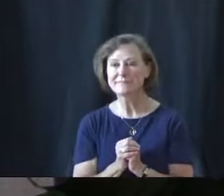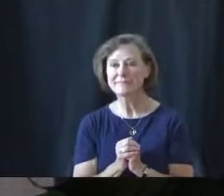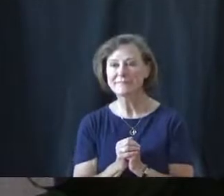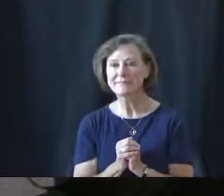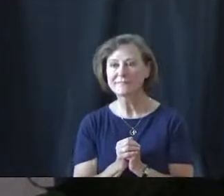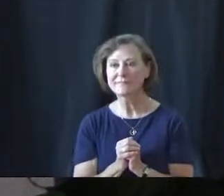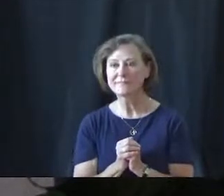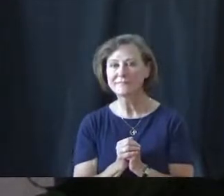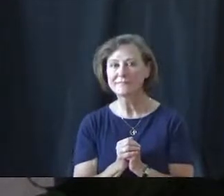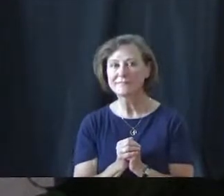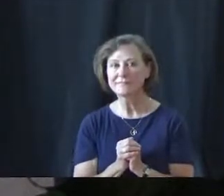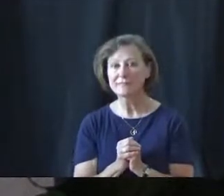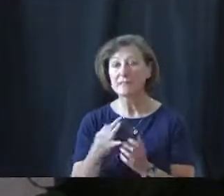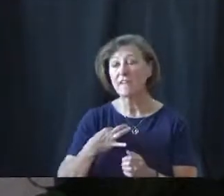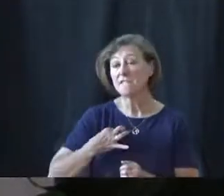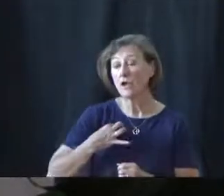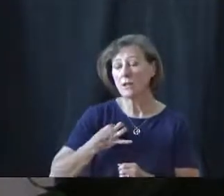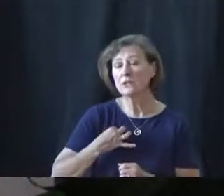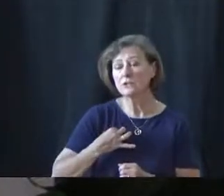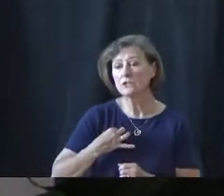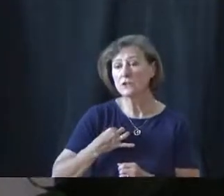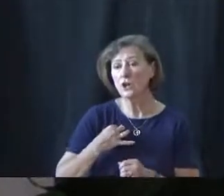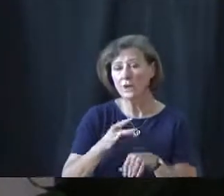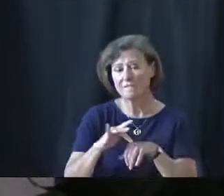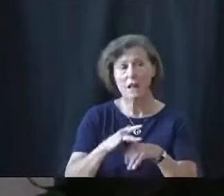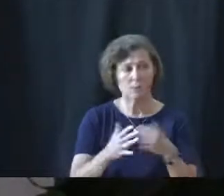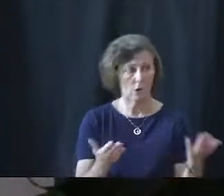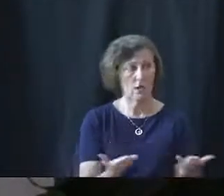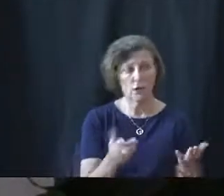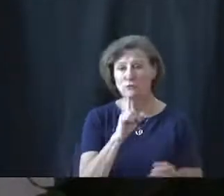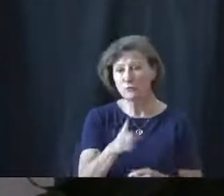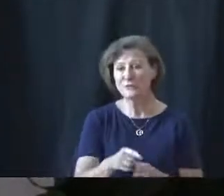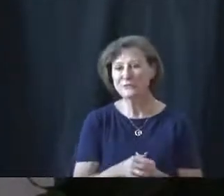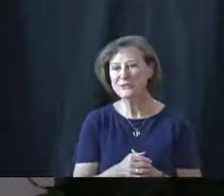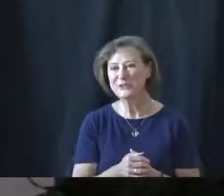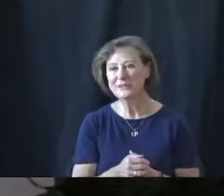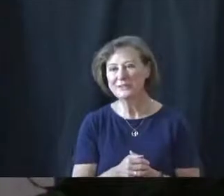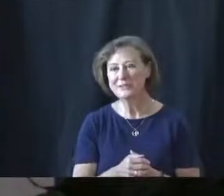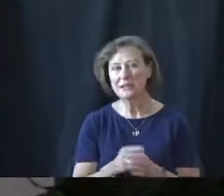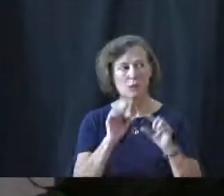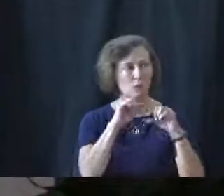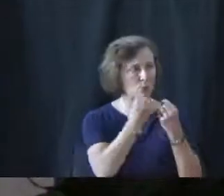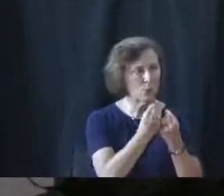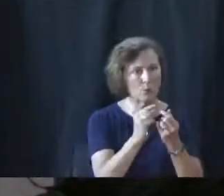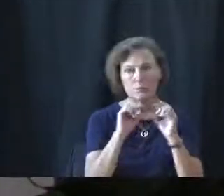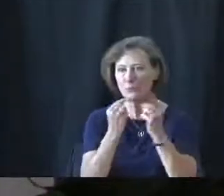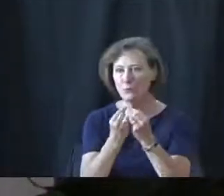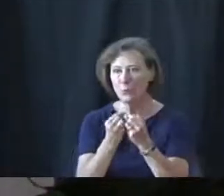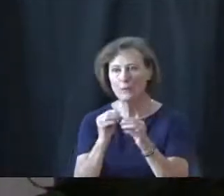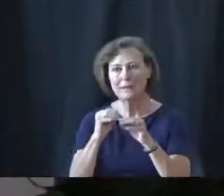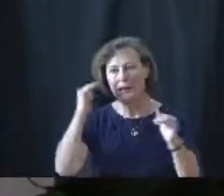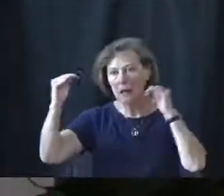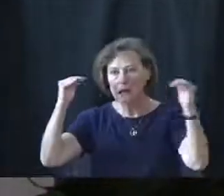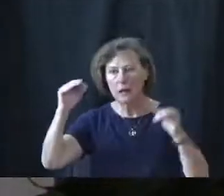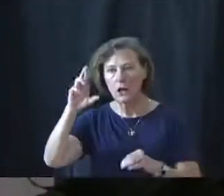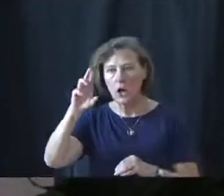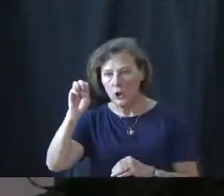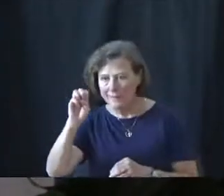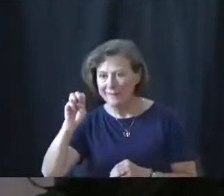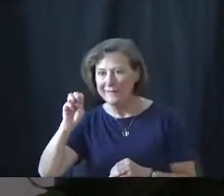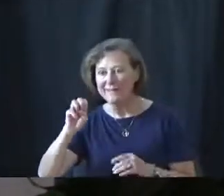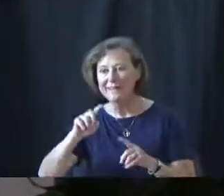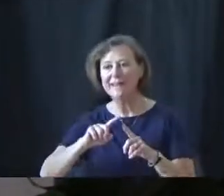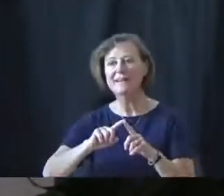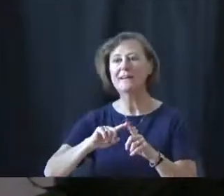Not only the volunteer work that is available here, or the groups in the adult RE, but